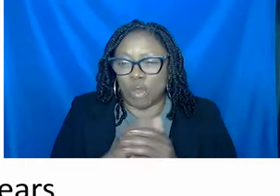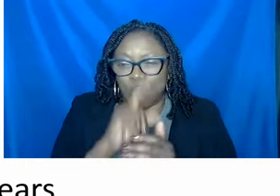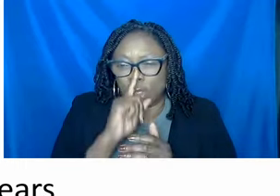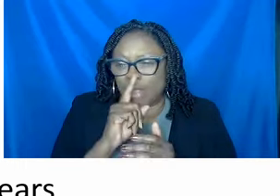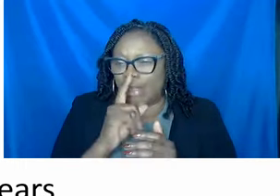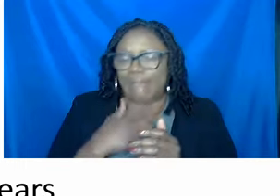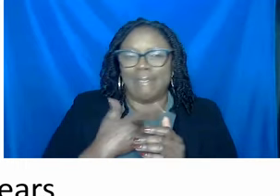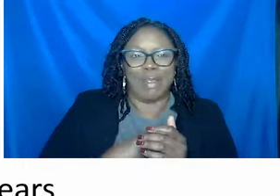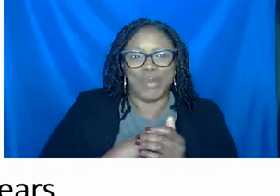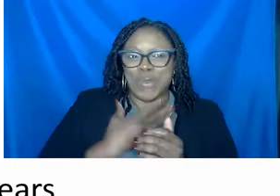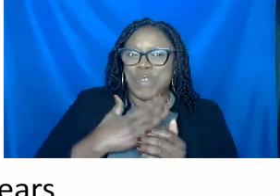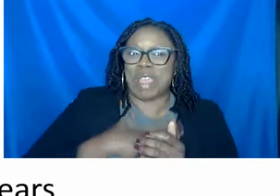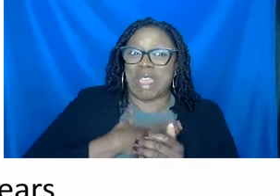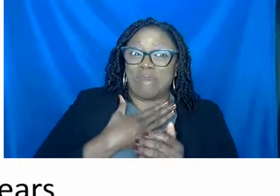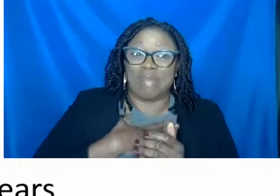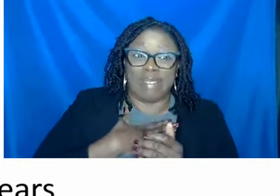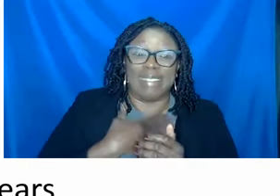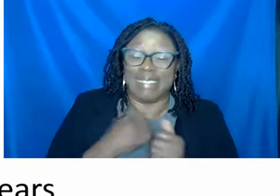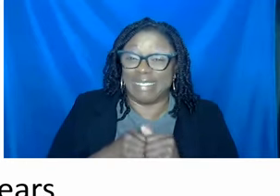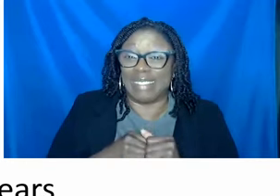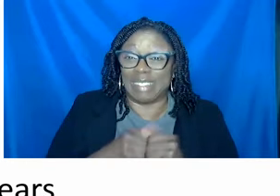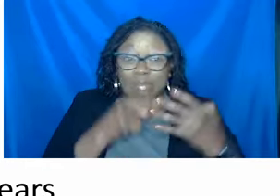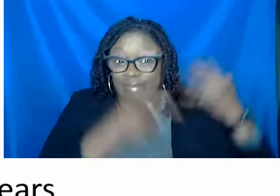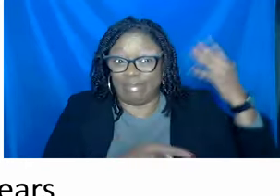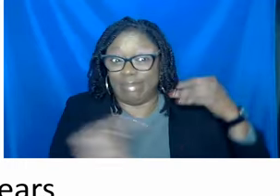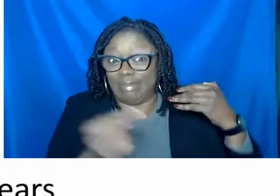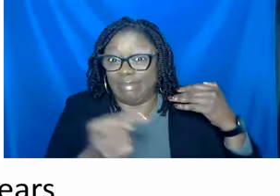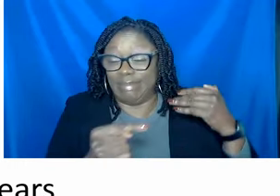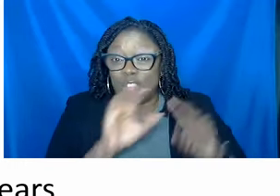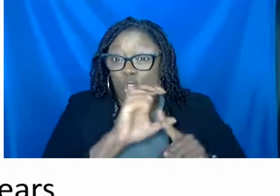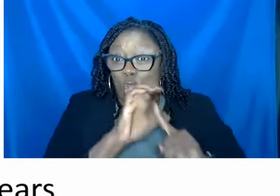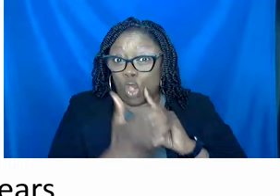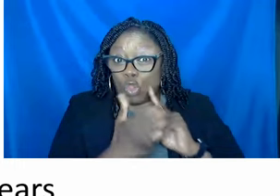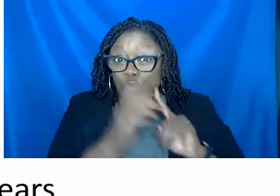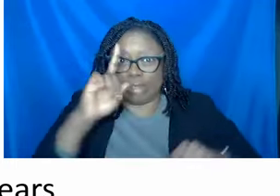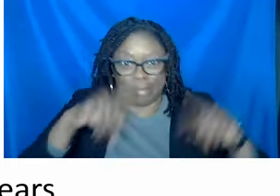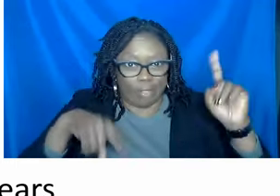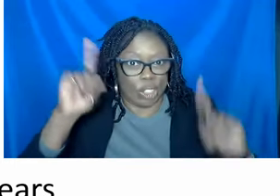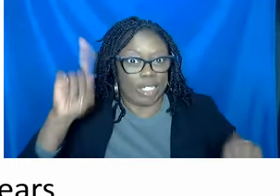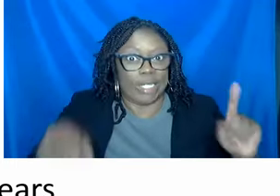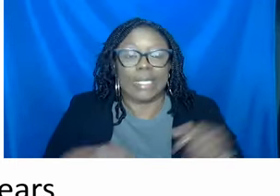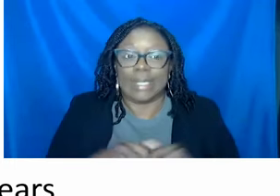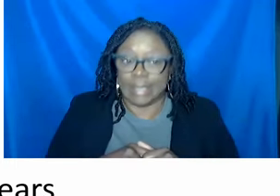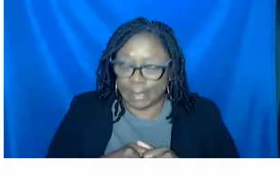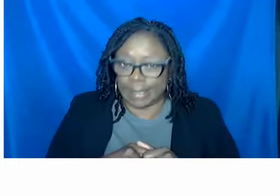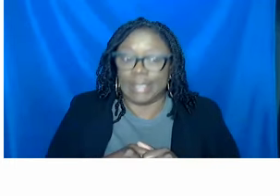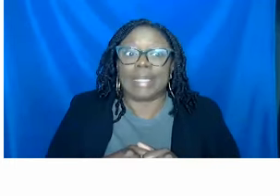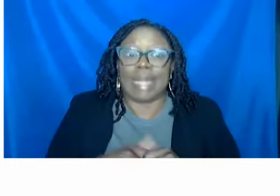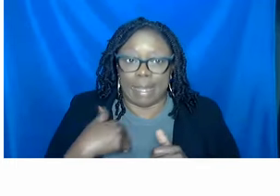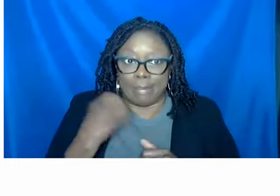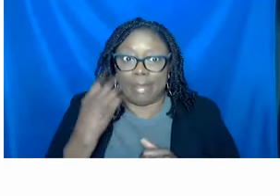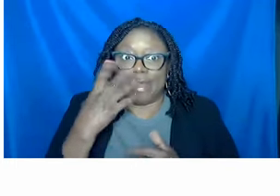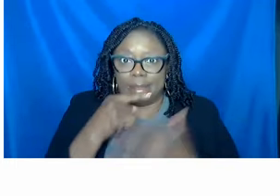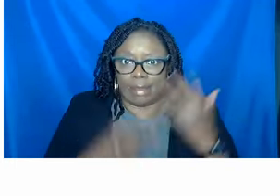grateful for that. I didn't get into too much of the cultural dimension of this, but there is that aspect to look at as